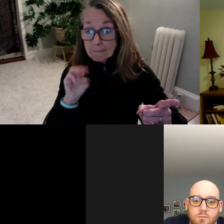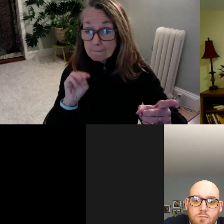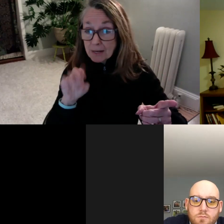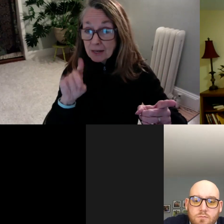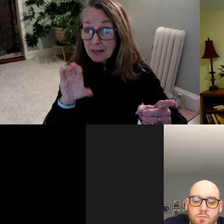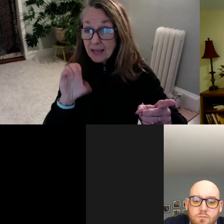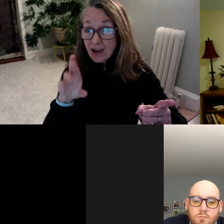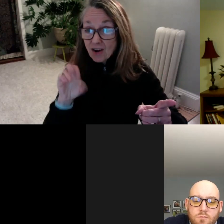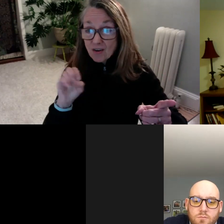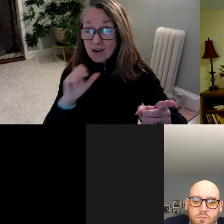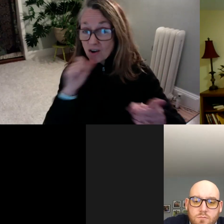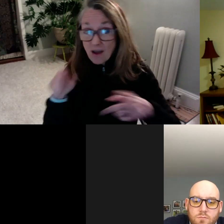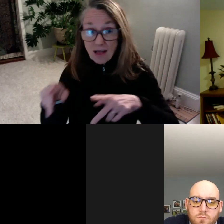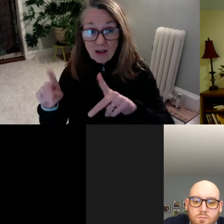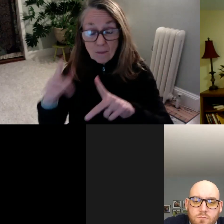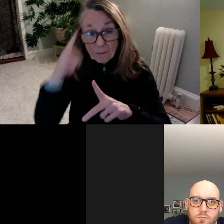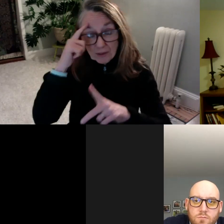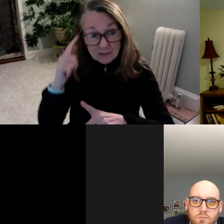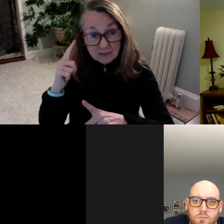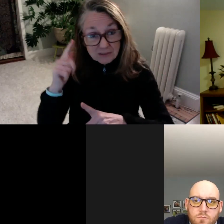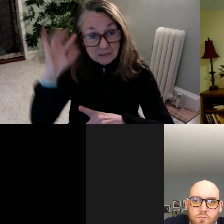allowable because that's a federal program. Is that why?